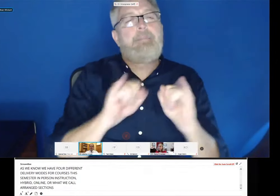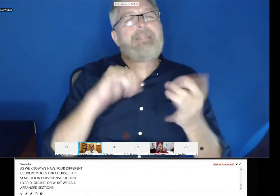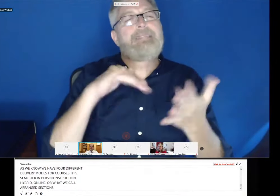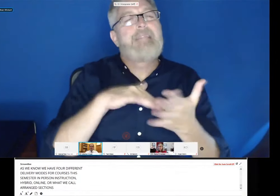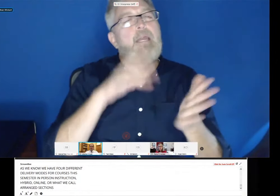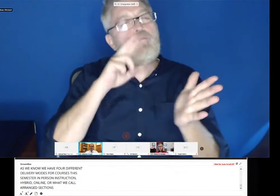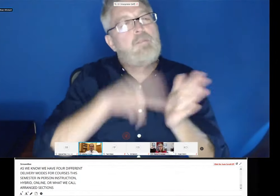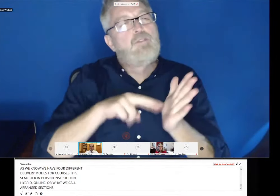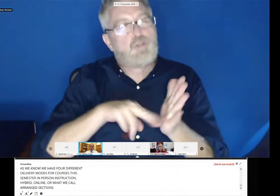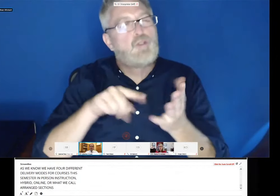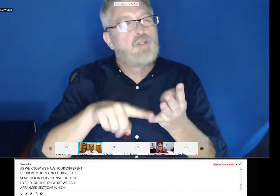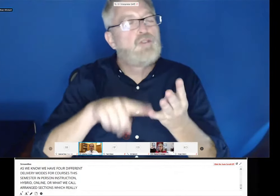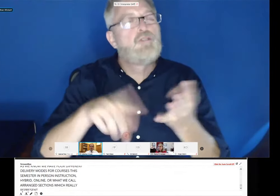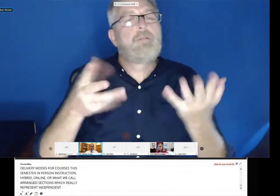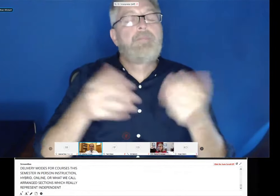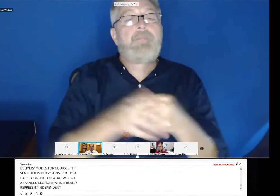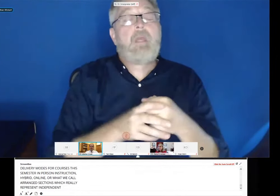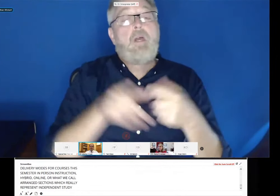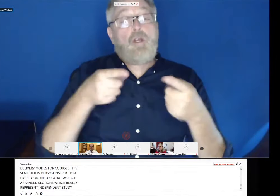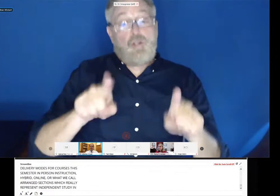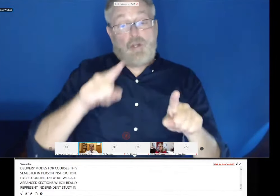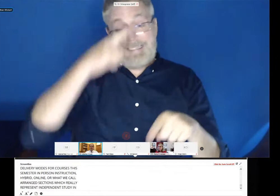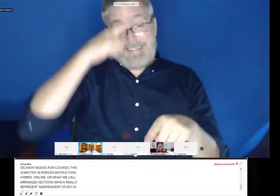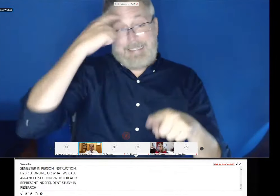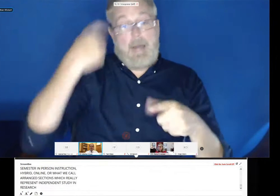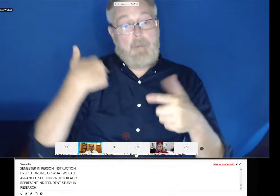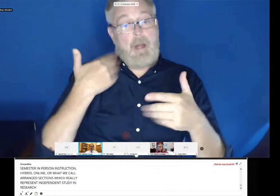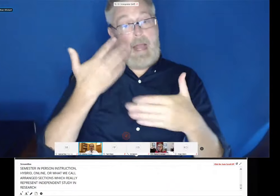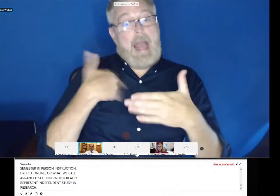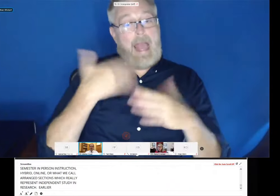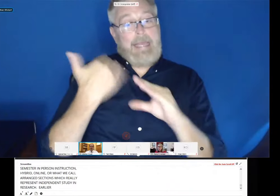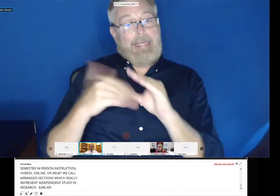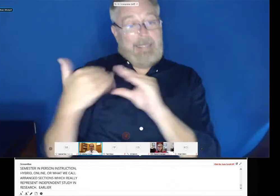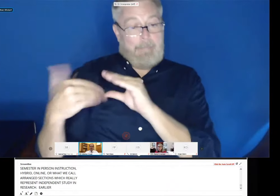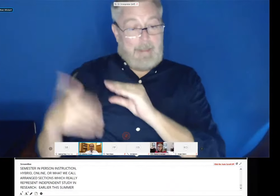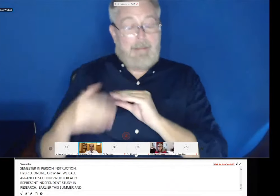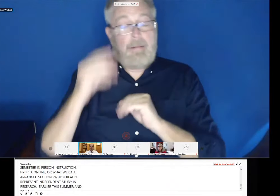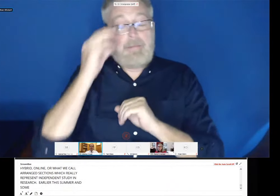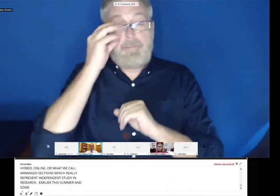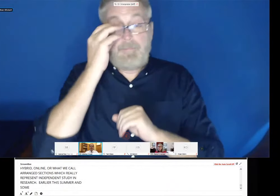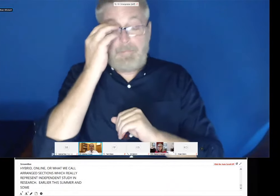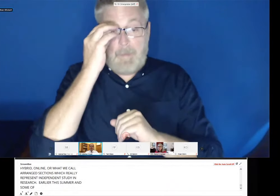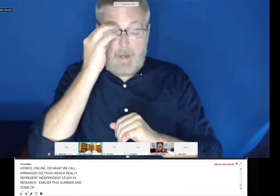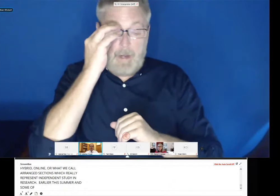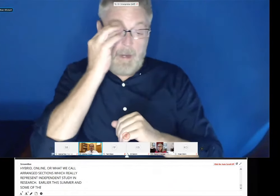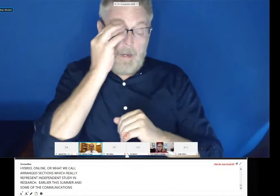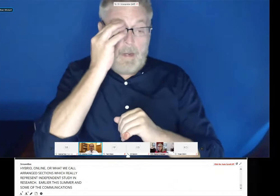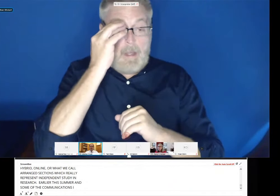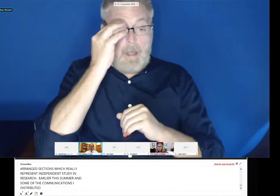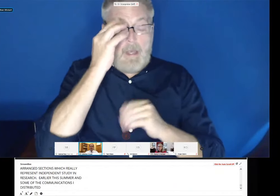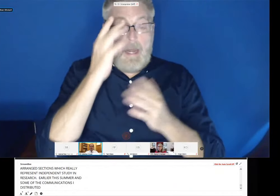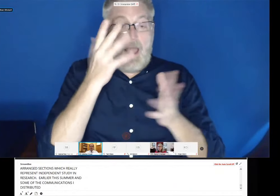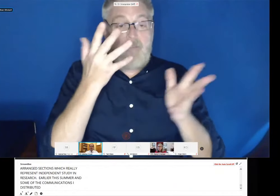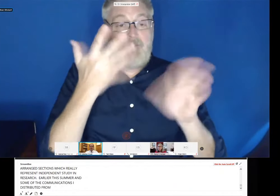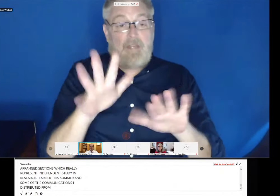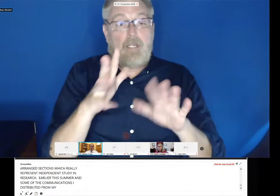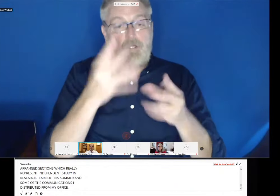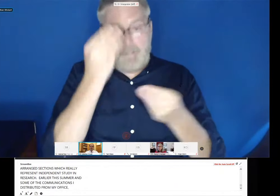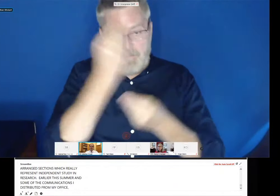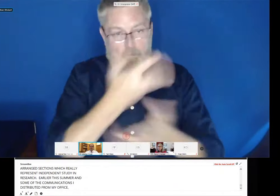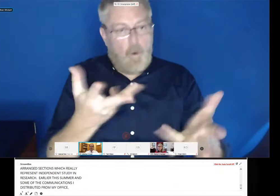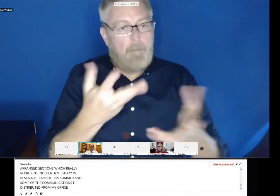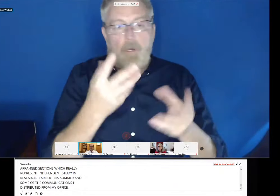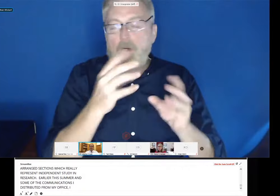And earlier this summer, in some of the communications that I distributed from my office, I informed everyone that no instructor will